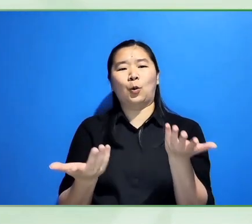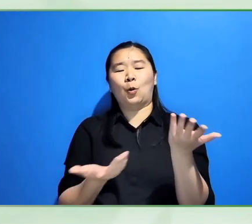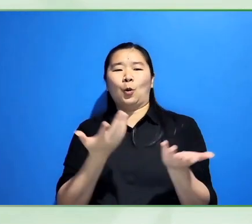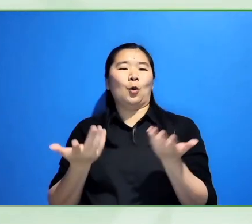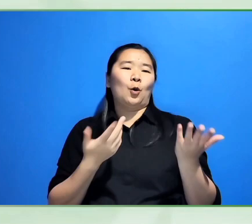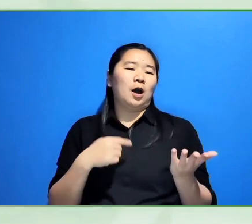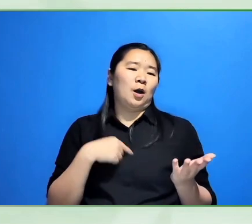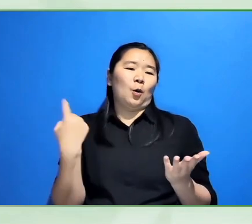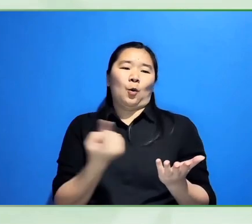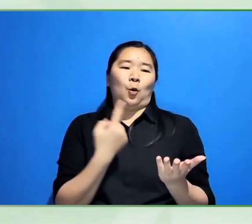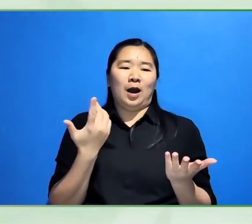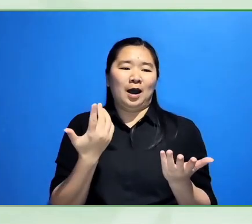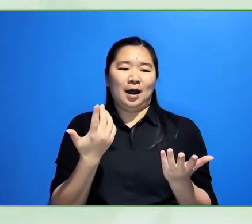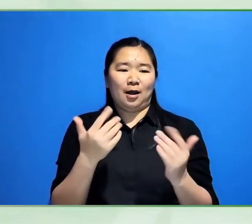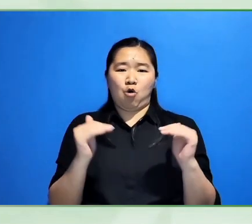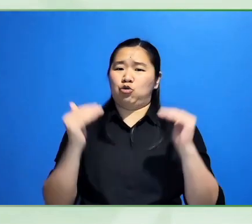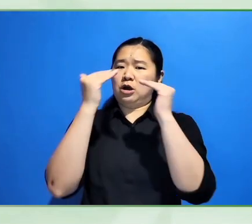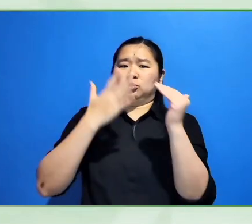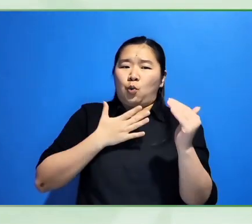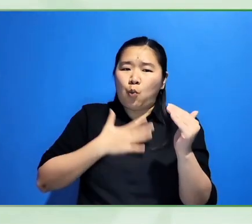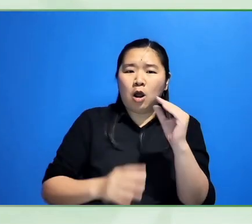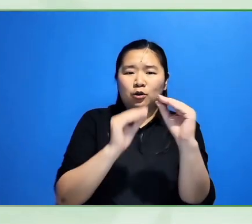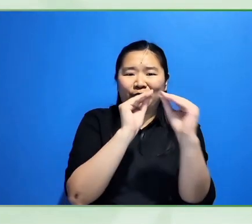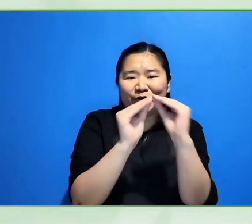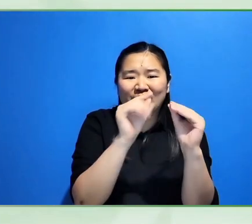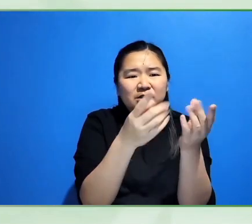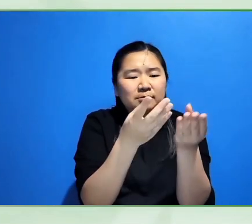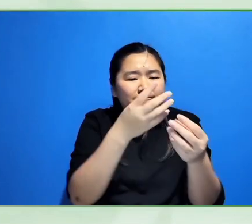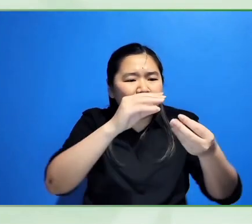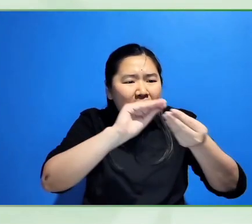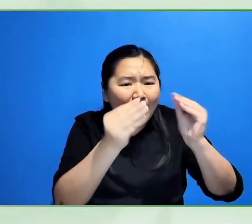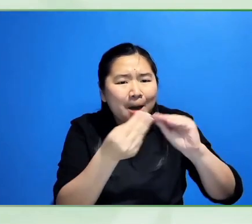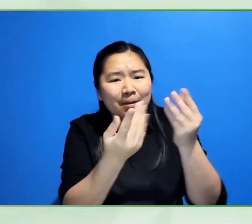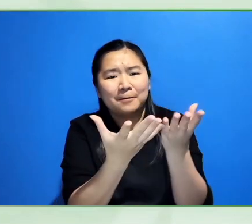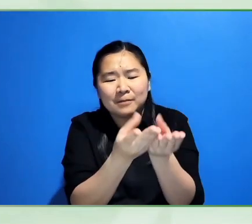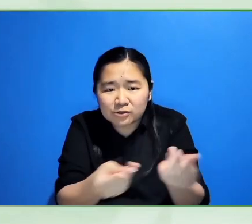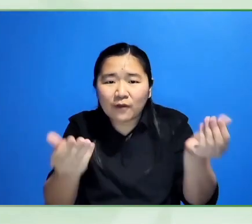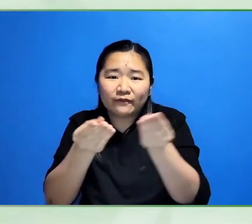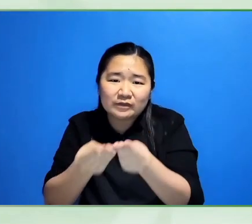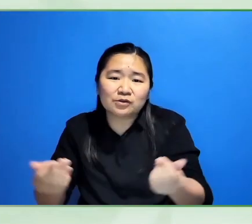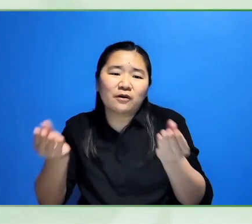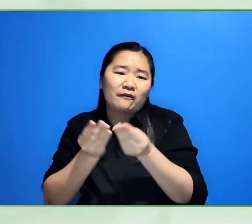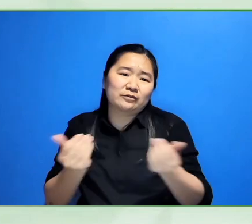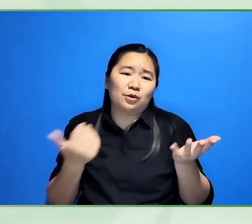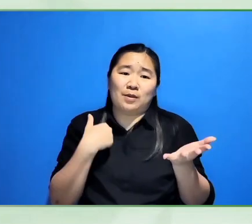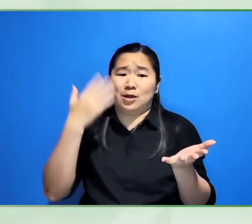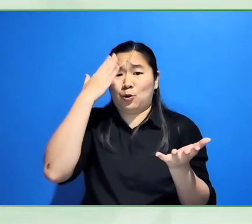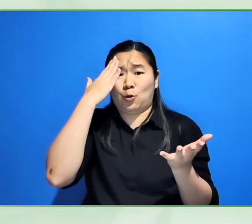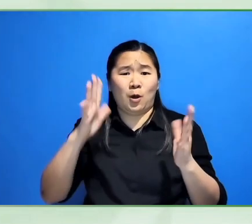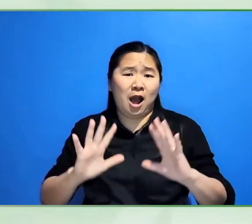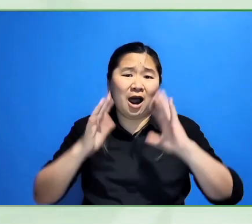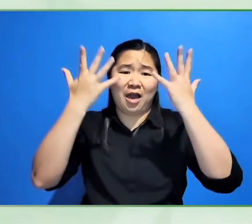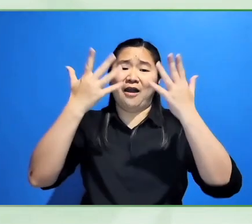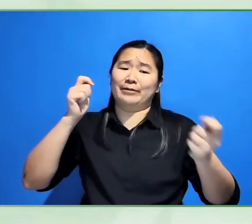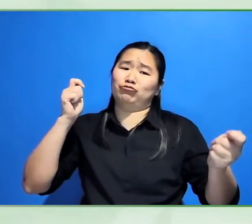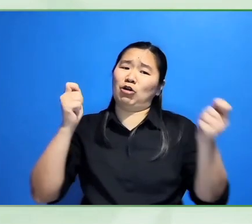Then I have a question for Enzo. Enzo, you very nicely described what you're doing in Peru,